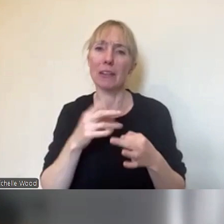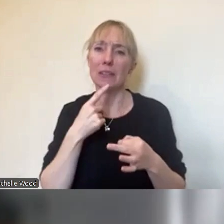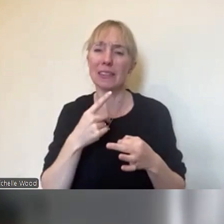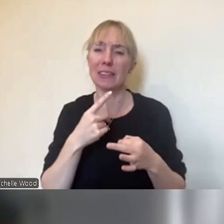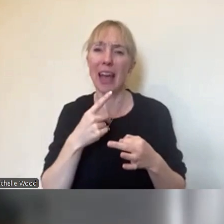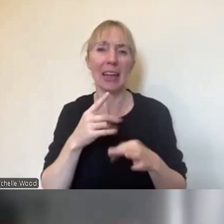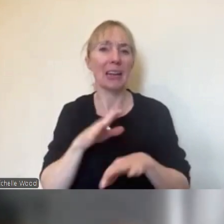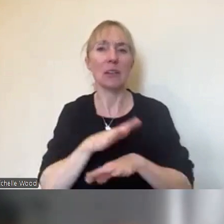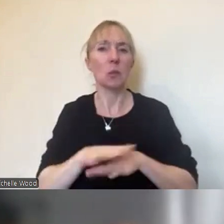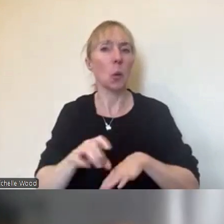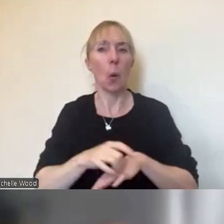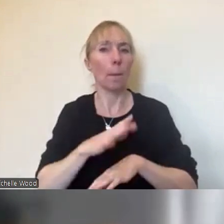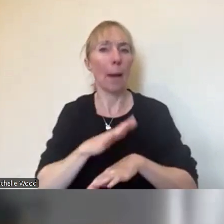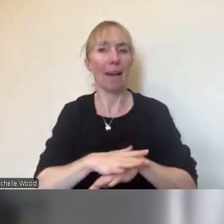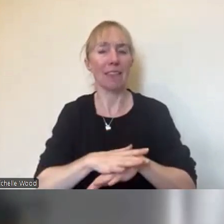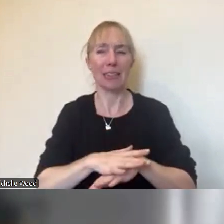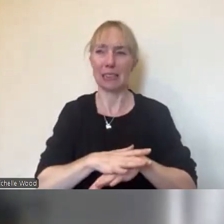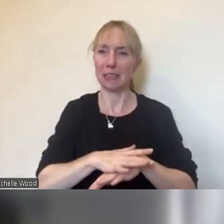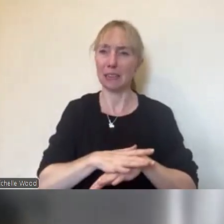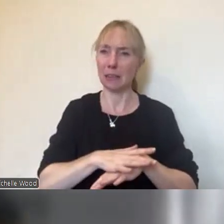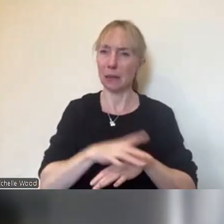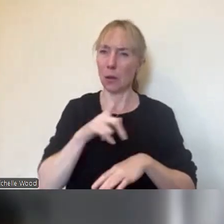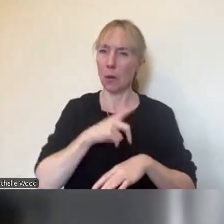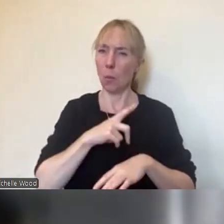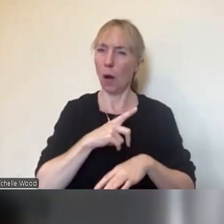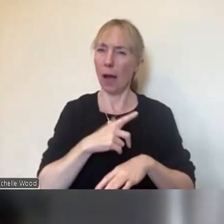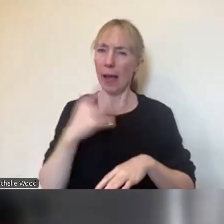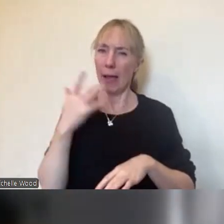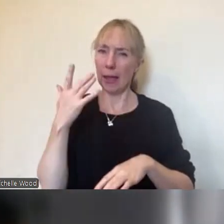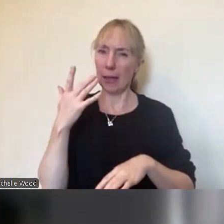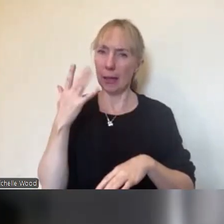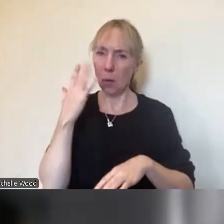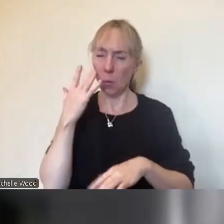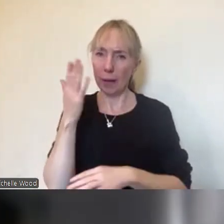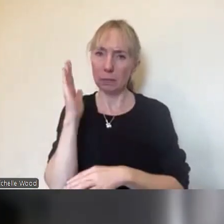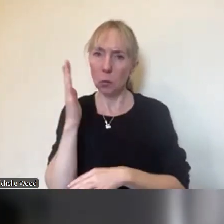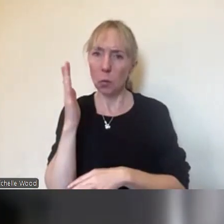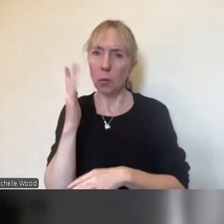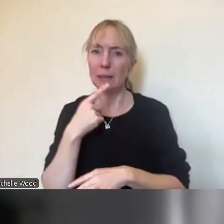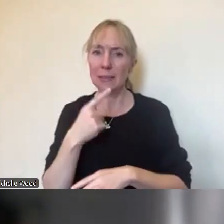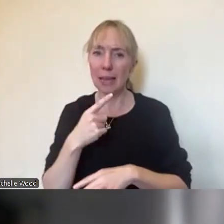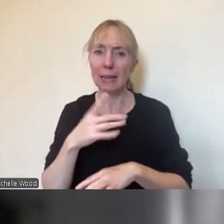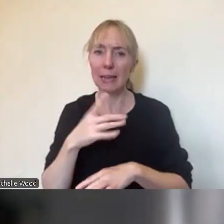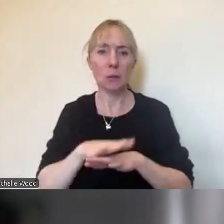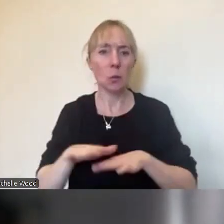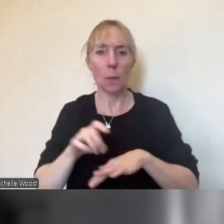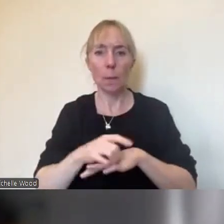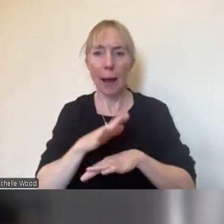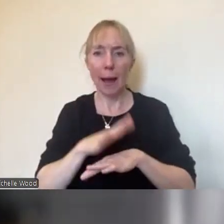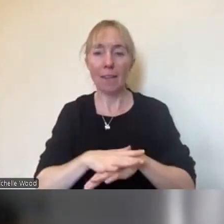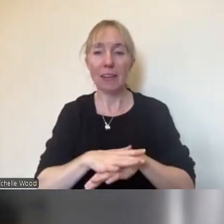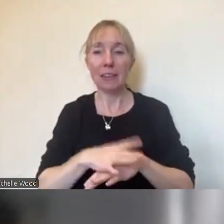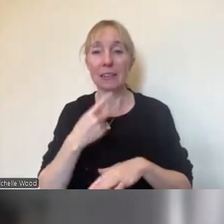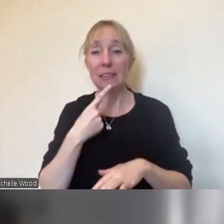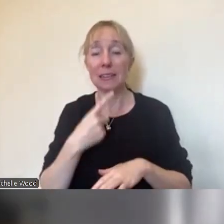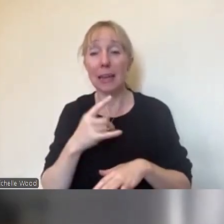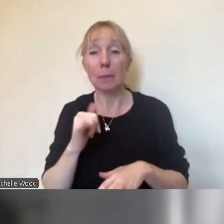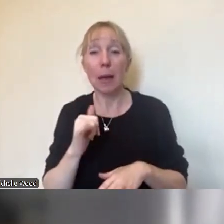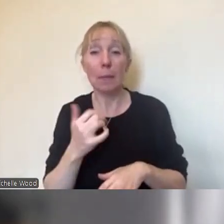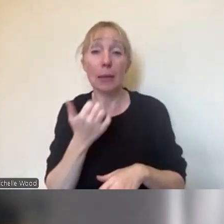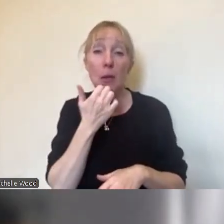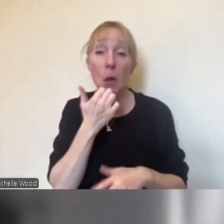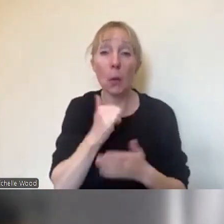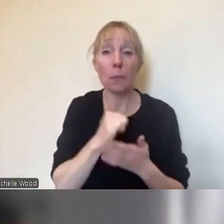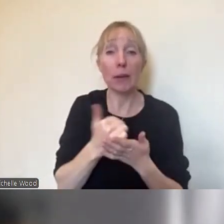unmarried? Why is their marital status relevant in your talk? And someone suggested in the chat that it could be a code for